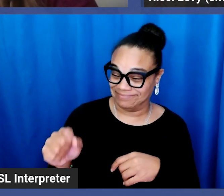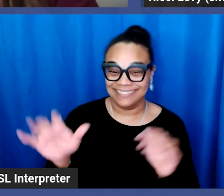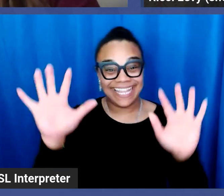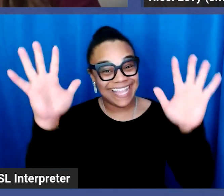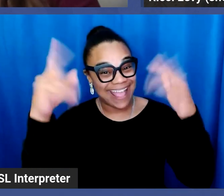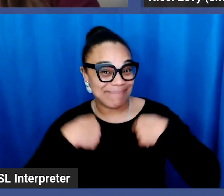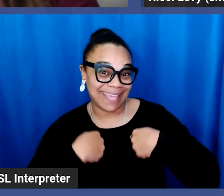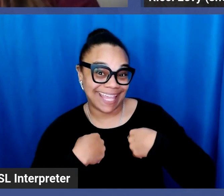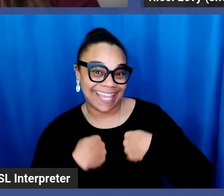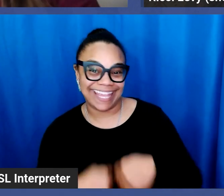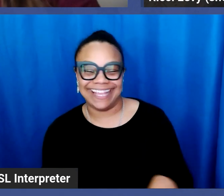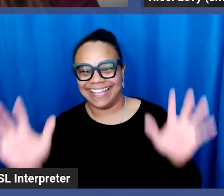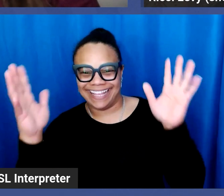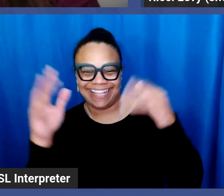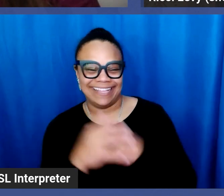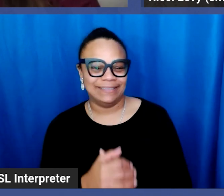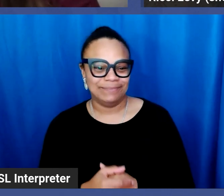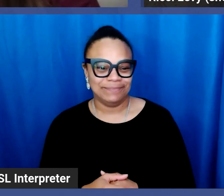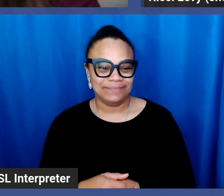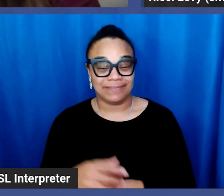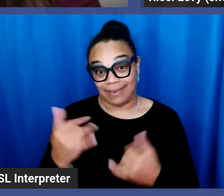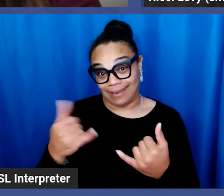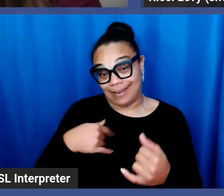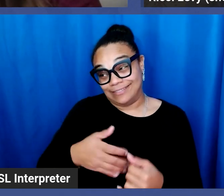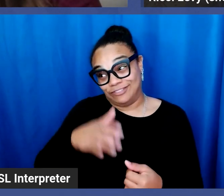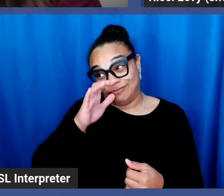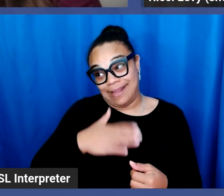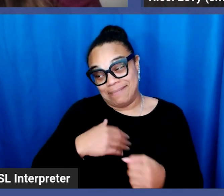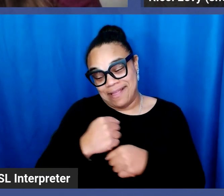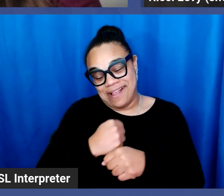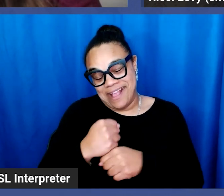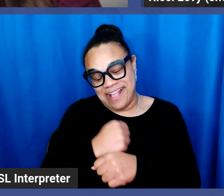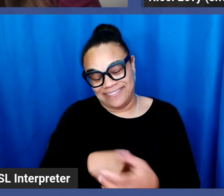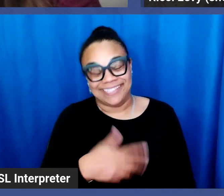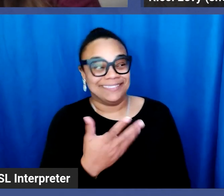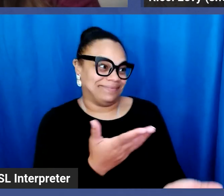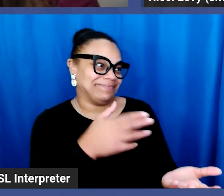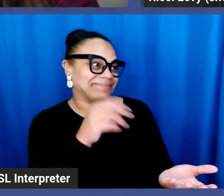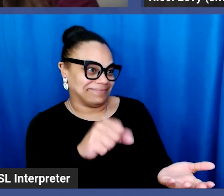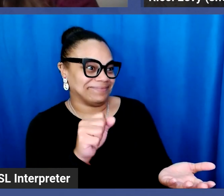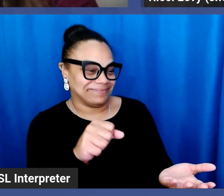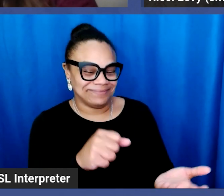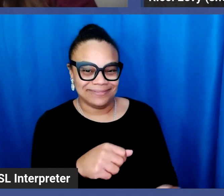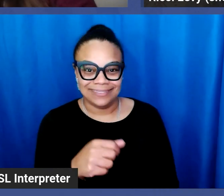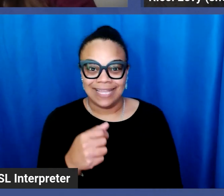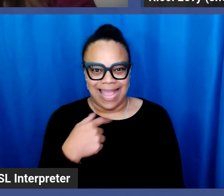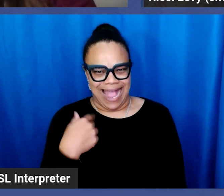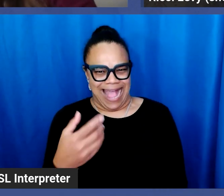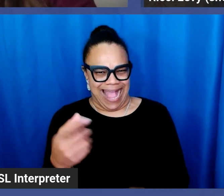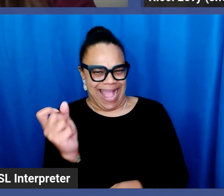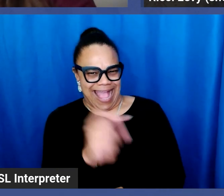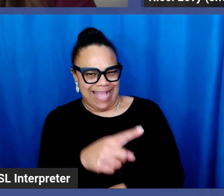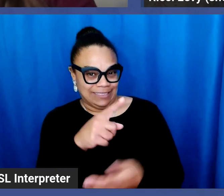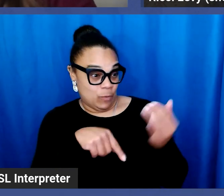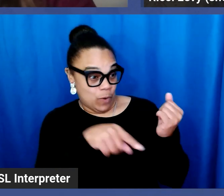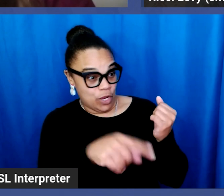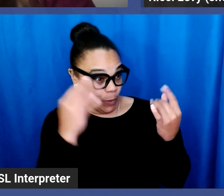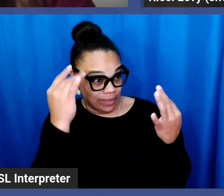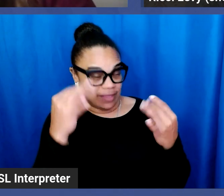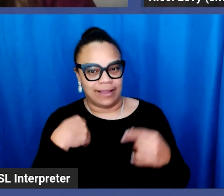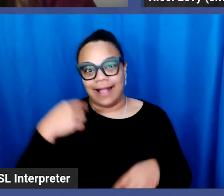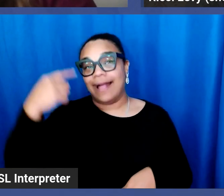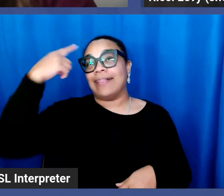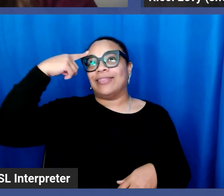me. What Uh, do you think? she says as she drinks her coffee. Yes, I was, when I asked you what you were thinking, I thought